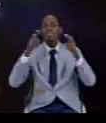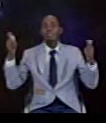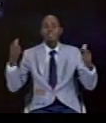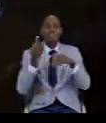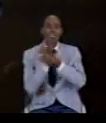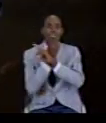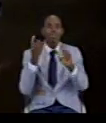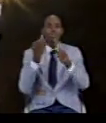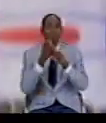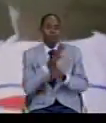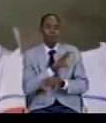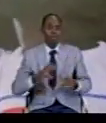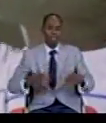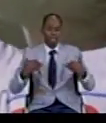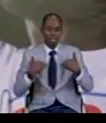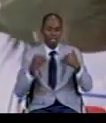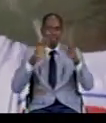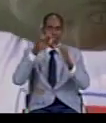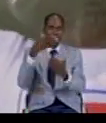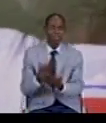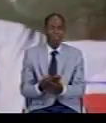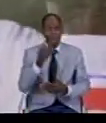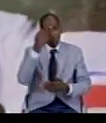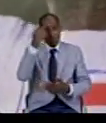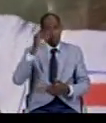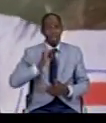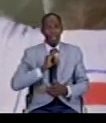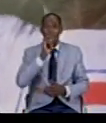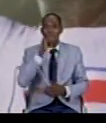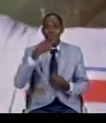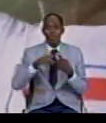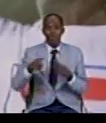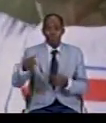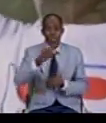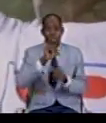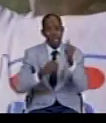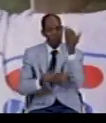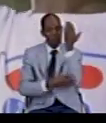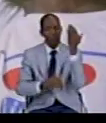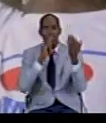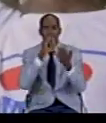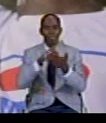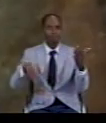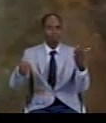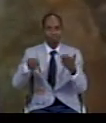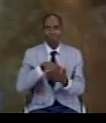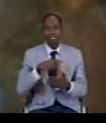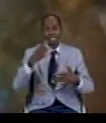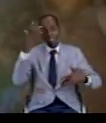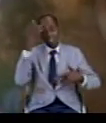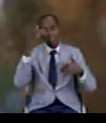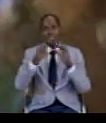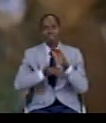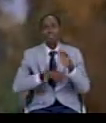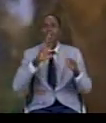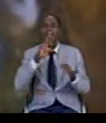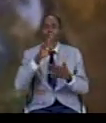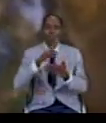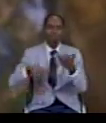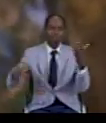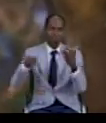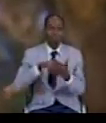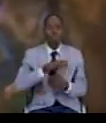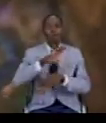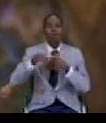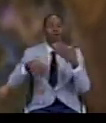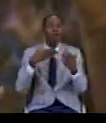has now arrived. Because I'm telling you that every poverty is cancelled. Sicknesses are cancelled.